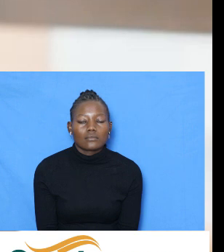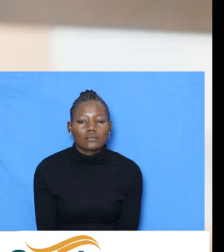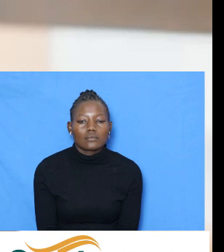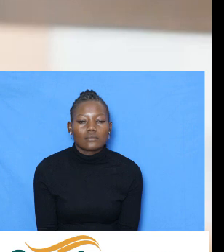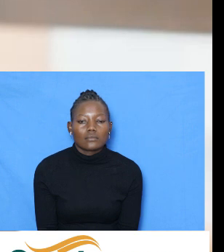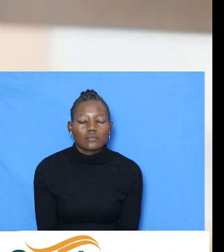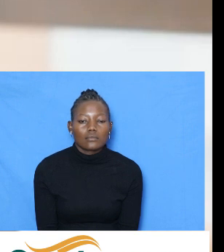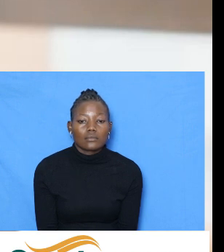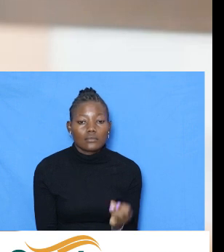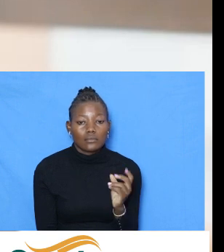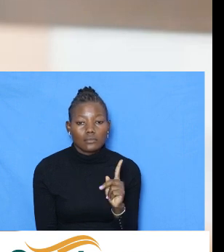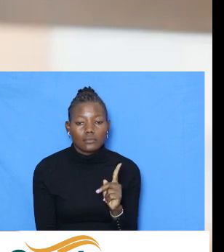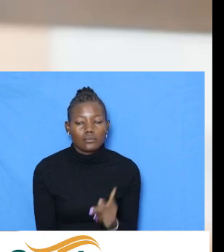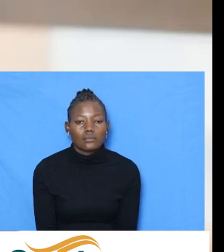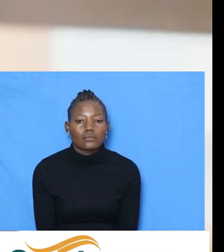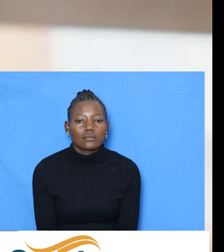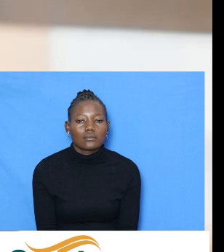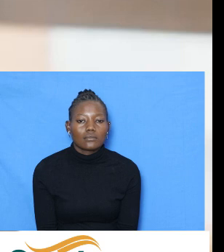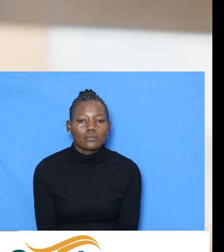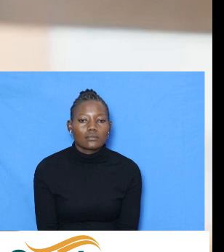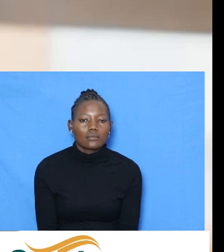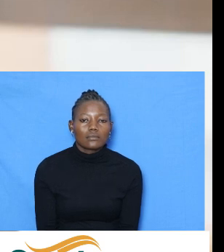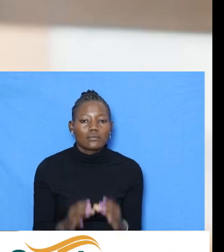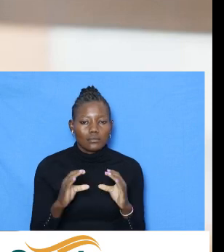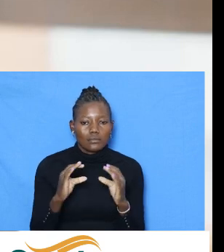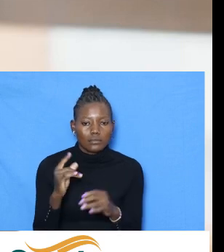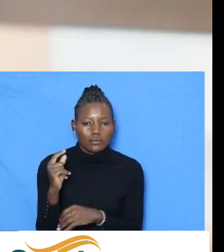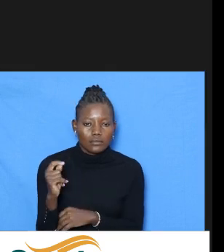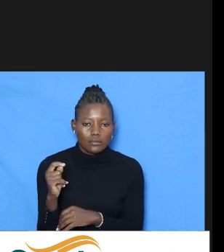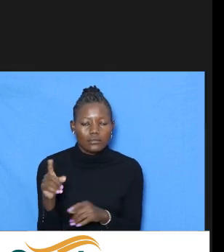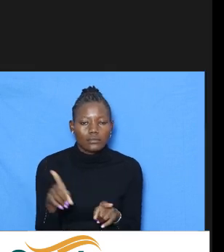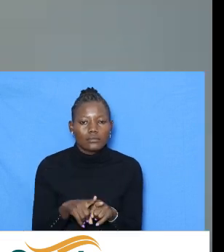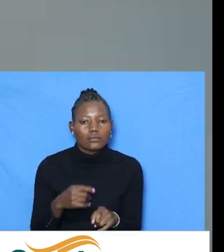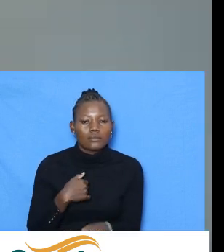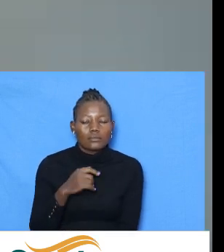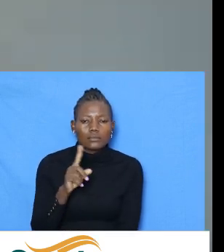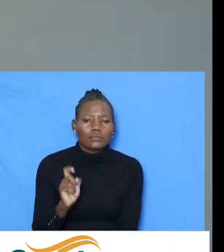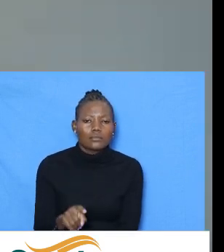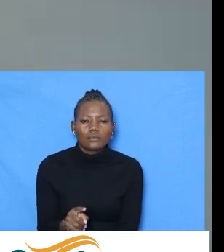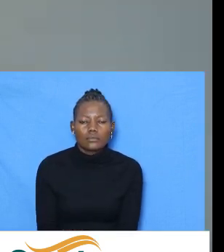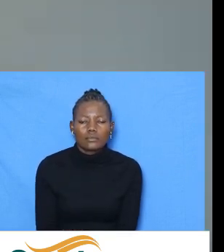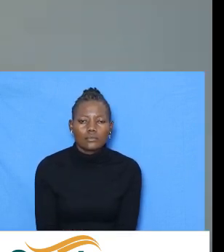okay. I also, Coach T also had a question.